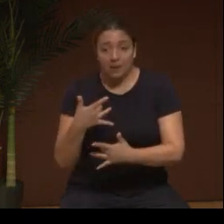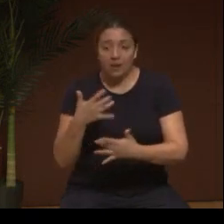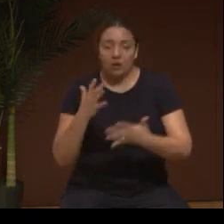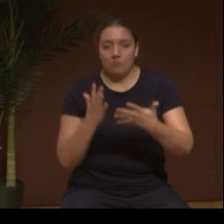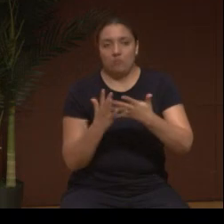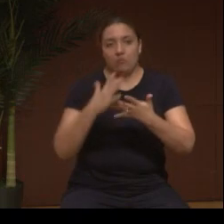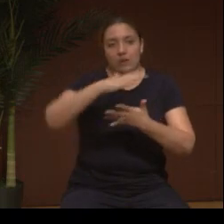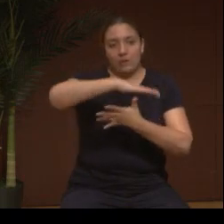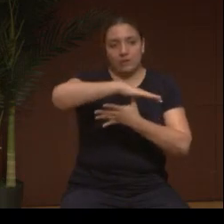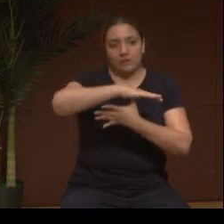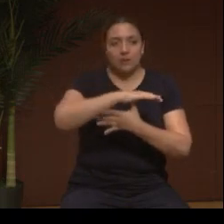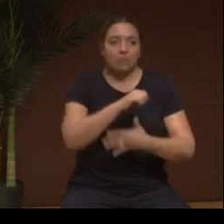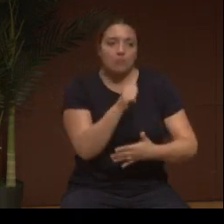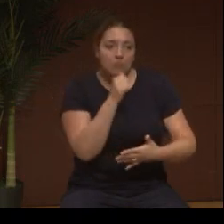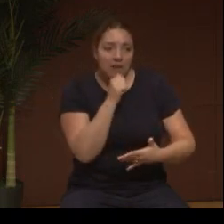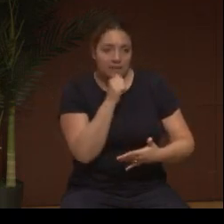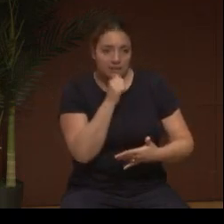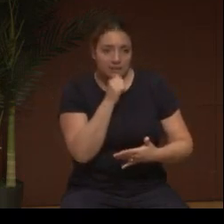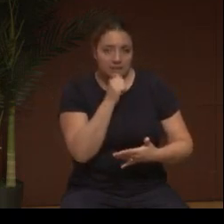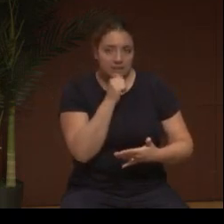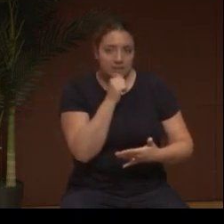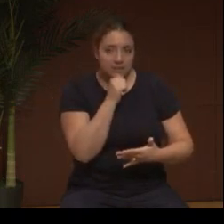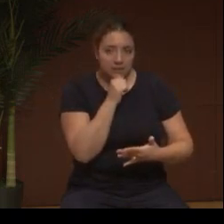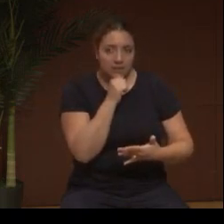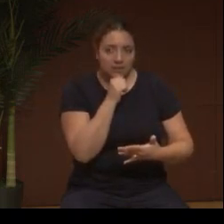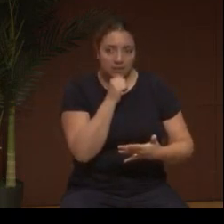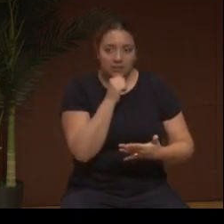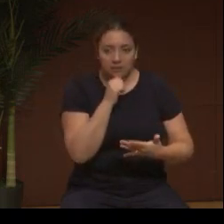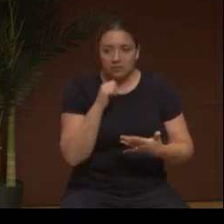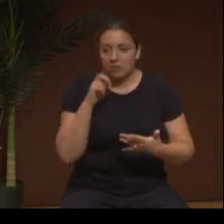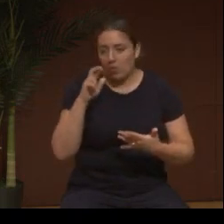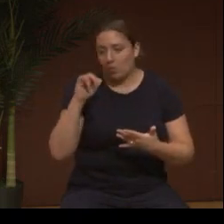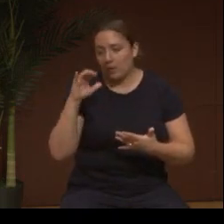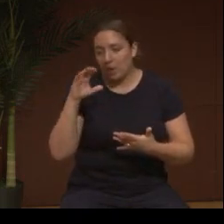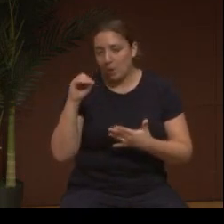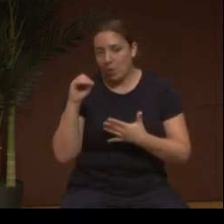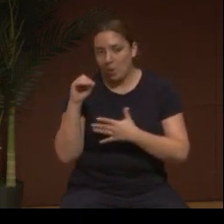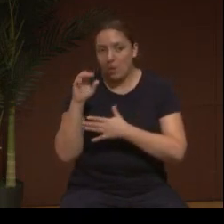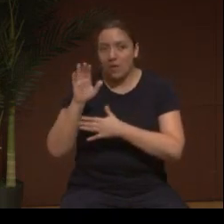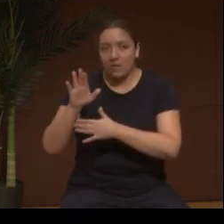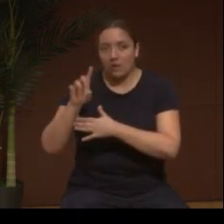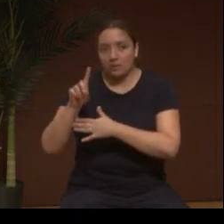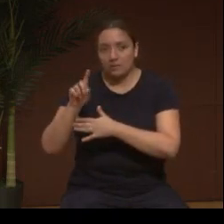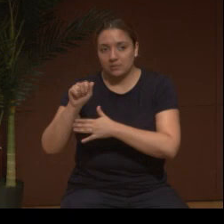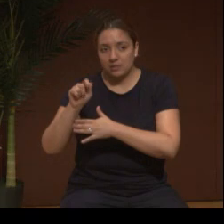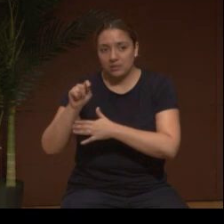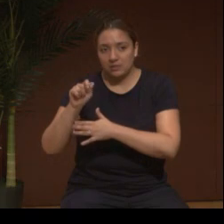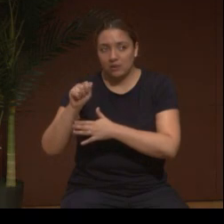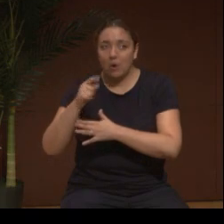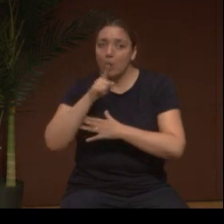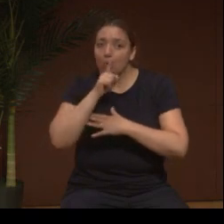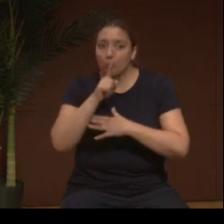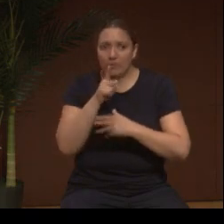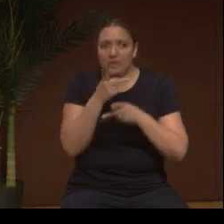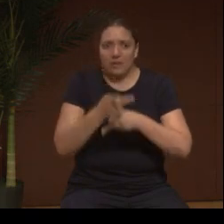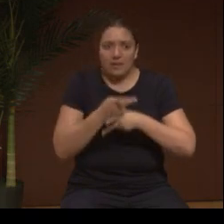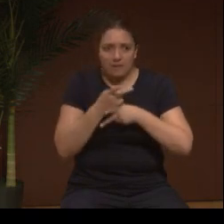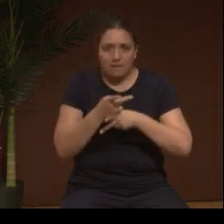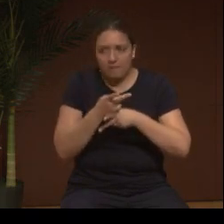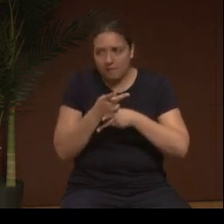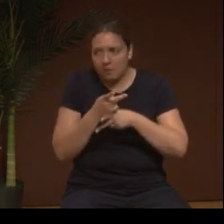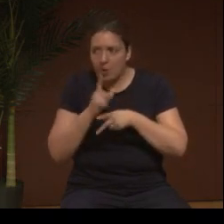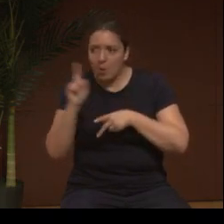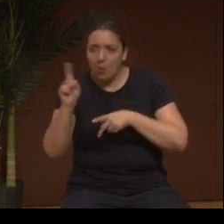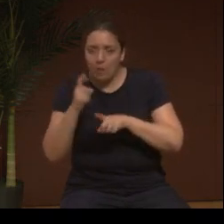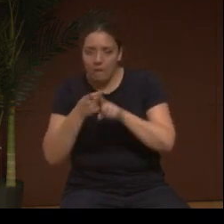prioritize the privacy of individuals. So we, you know, recode data. We are very careful as to where our DNA samples go, who gets access to